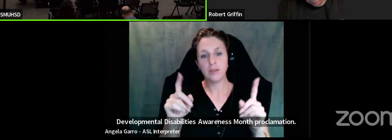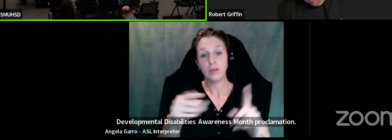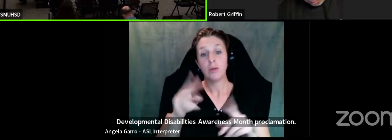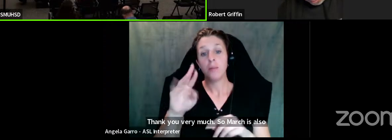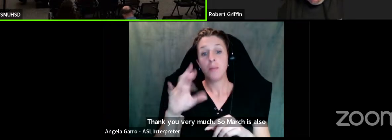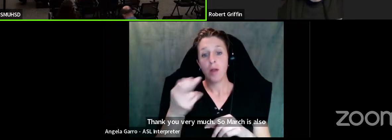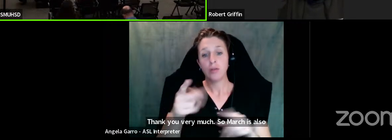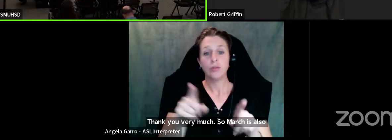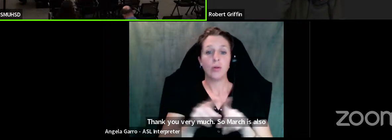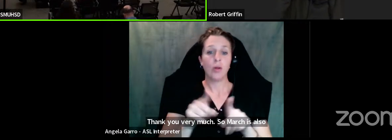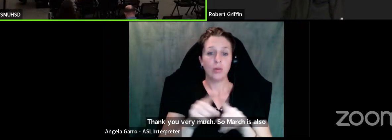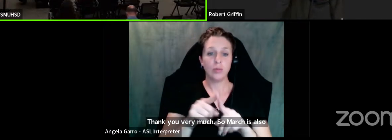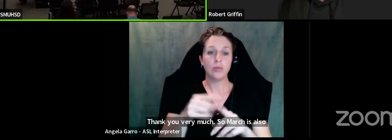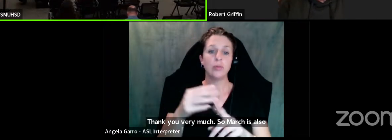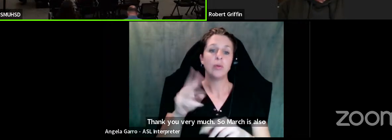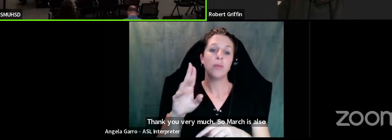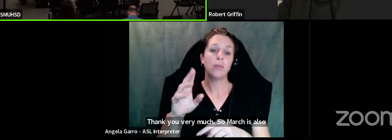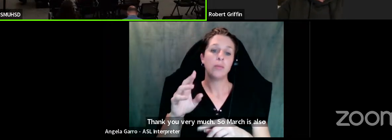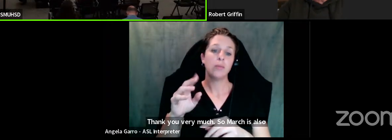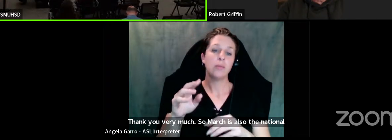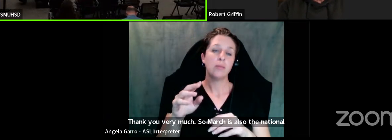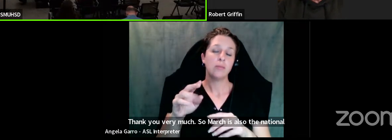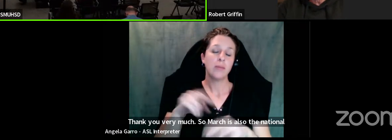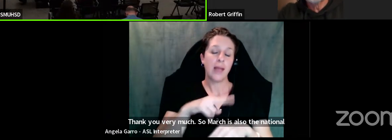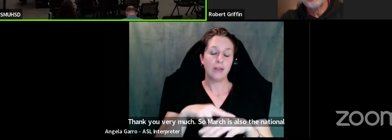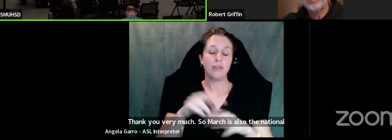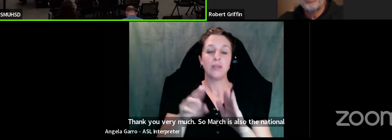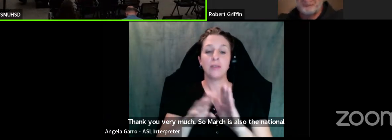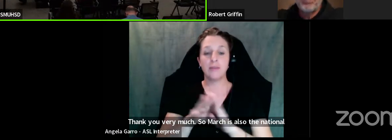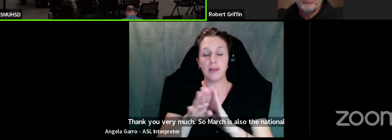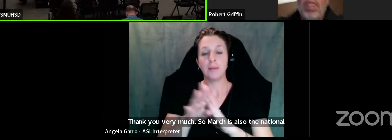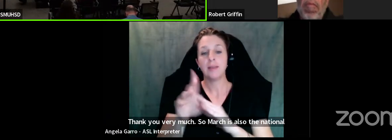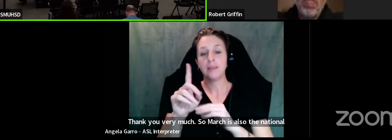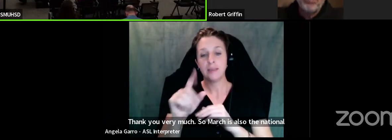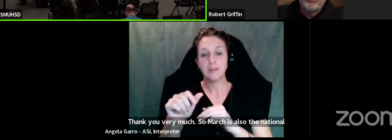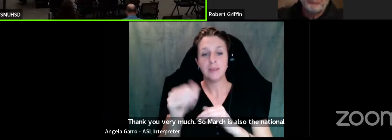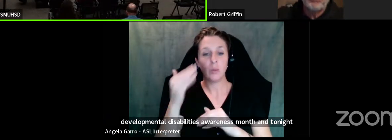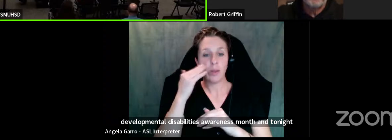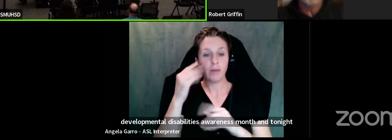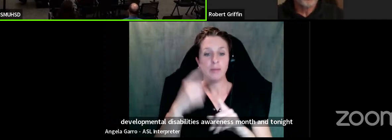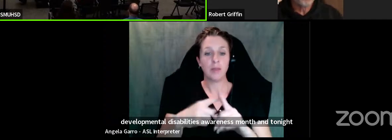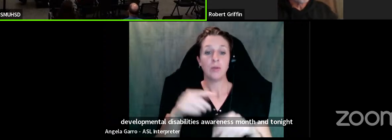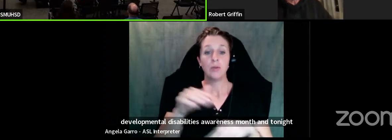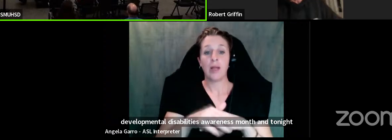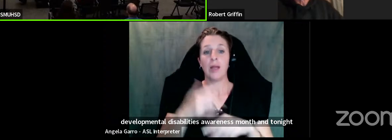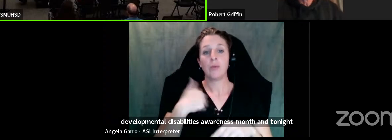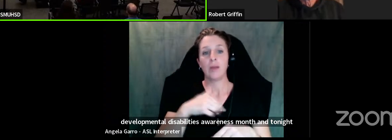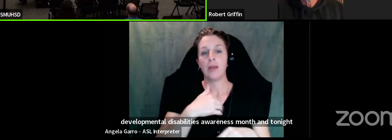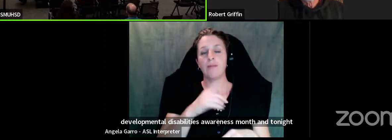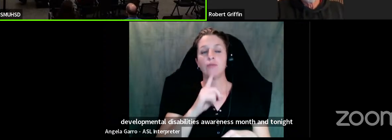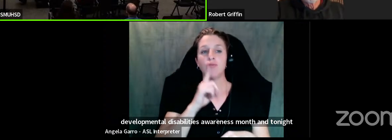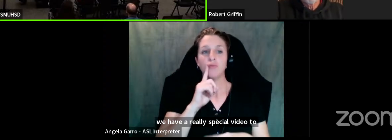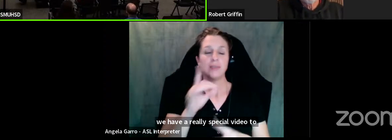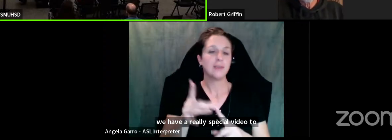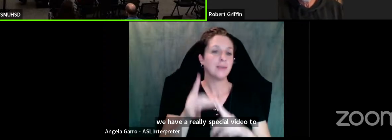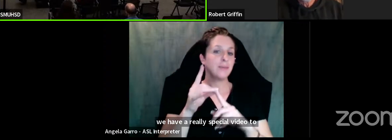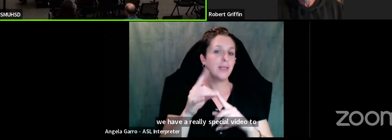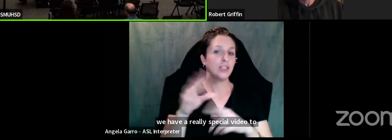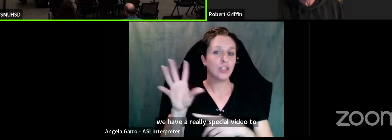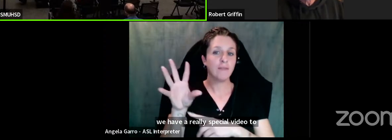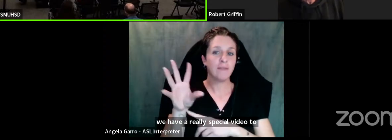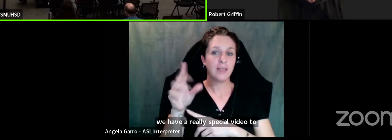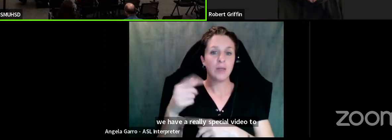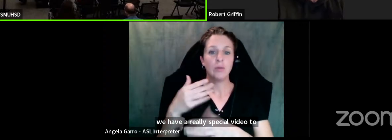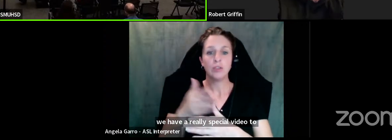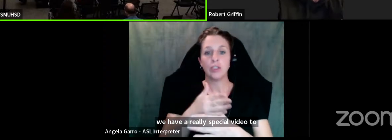also the National Developmental Disabilities Awareness Month, and tonight we have a really special video to share in which 3 of our